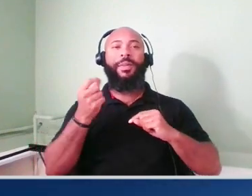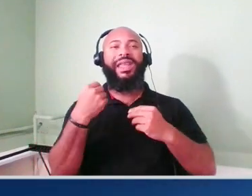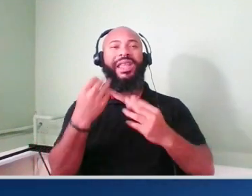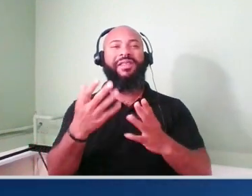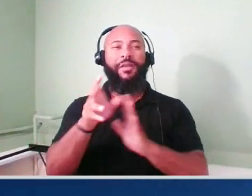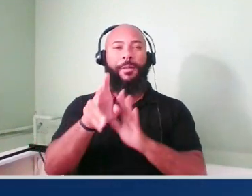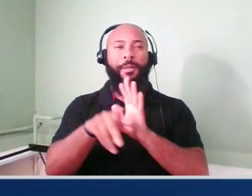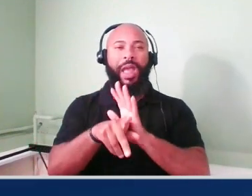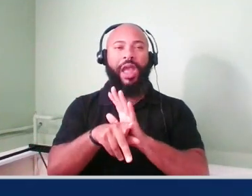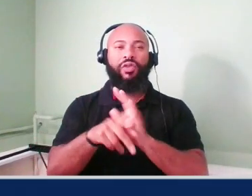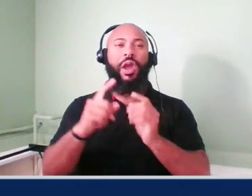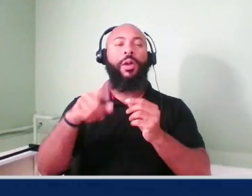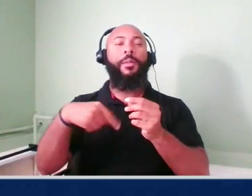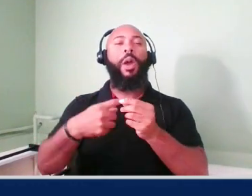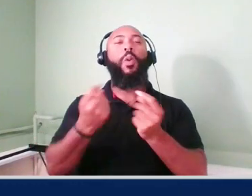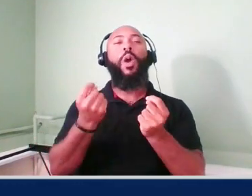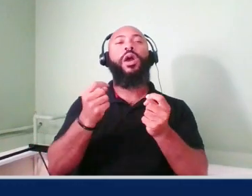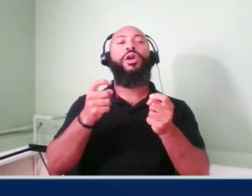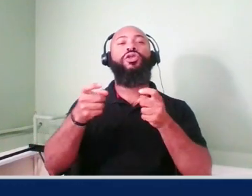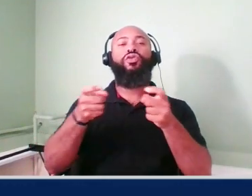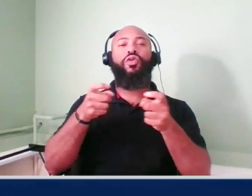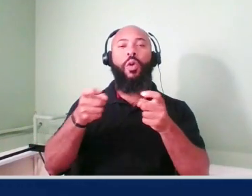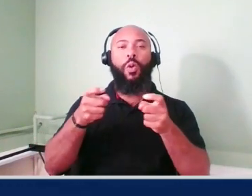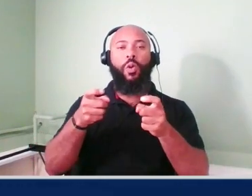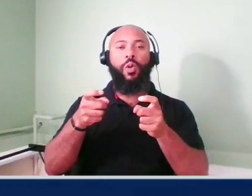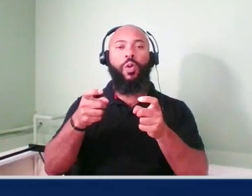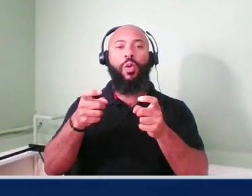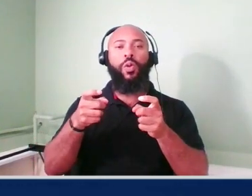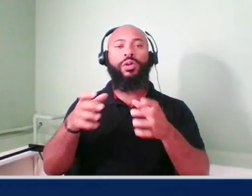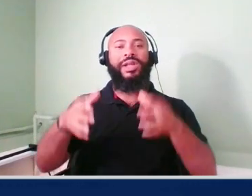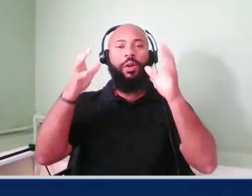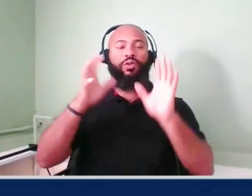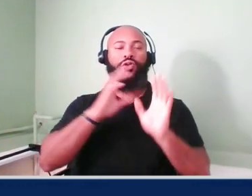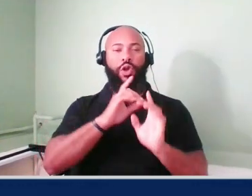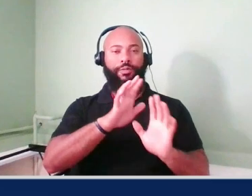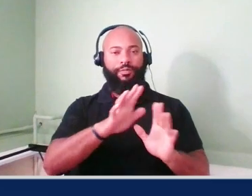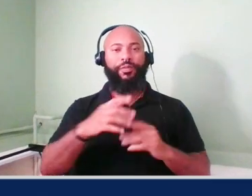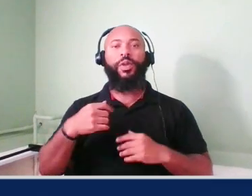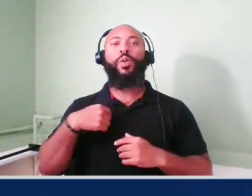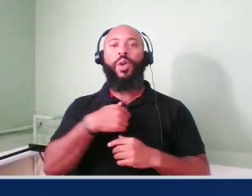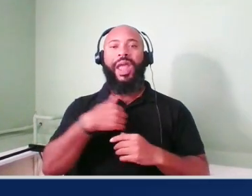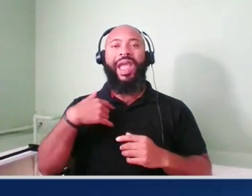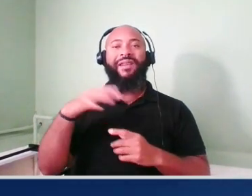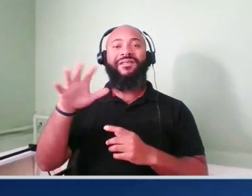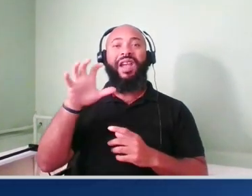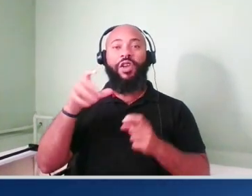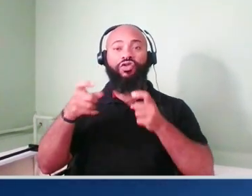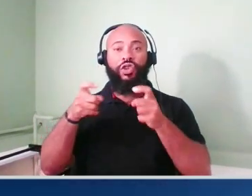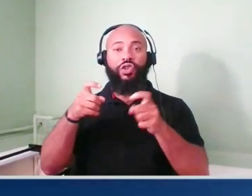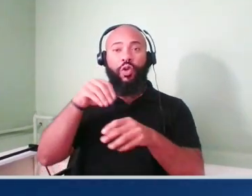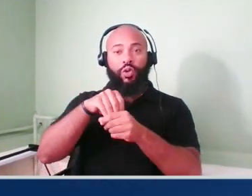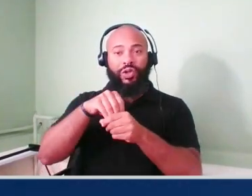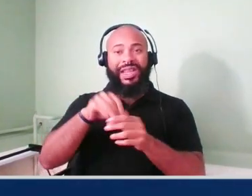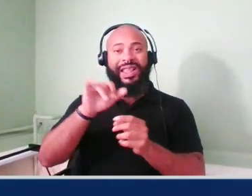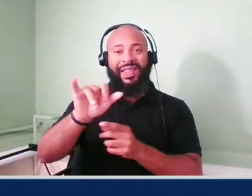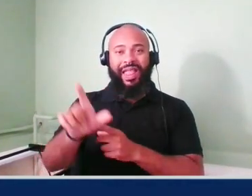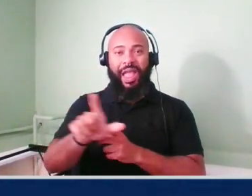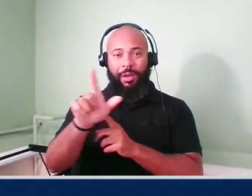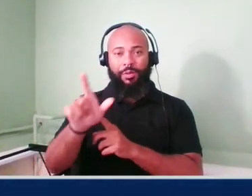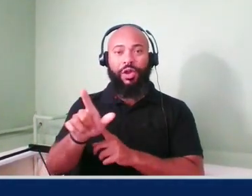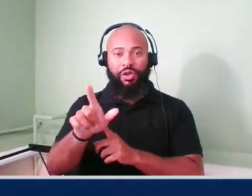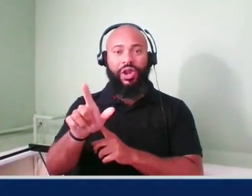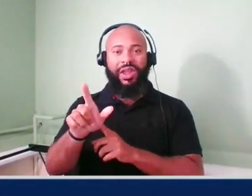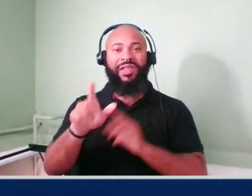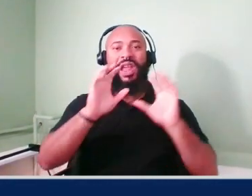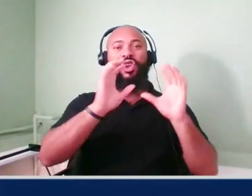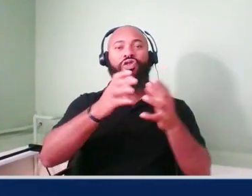Control Tower controls are. Yeah. Right? So we have over 500 controls in the Control Tower library, which are categorized into preventive,